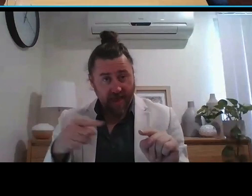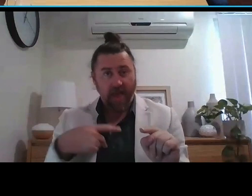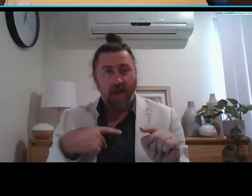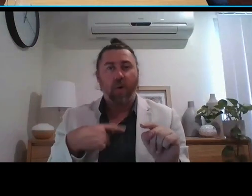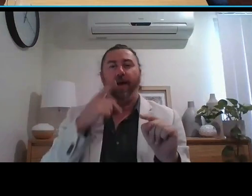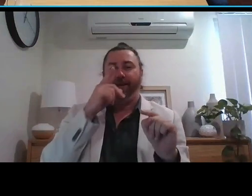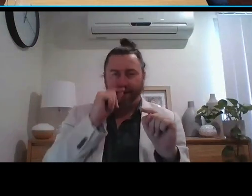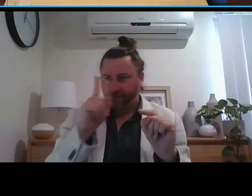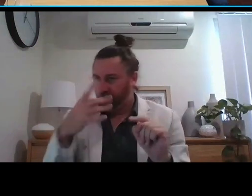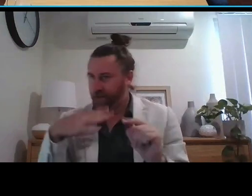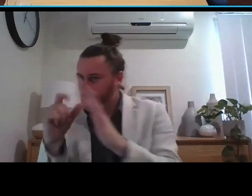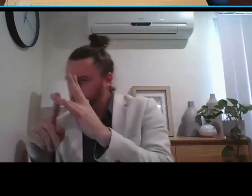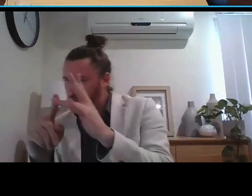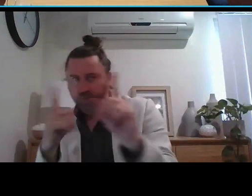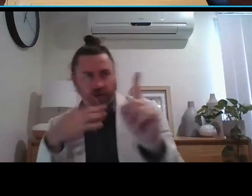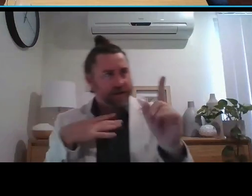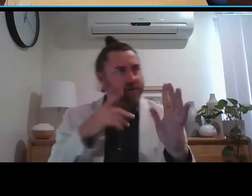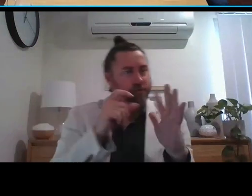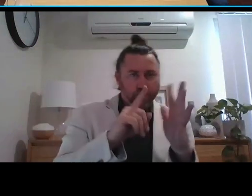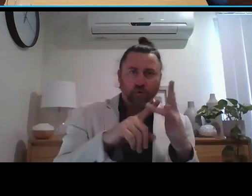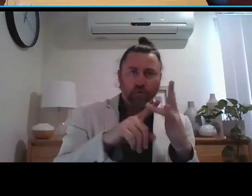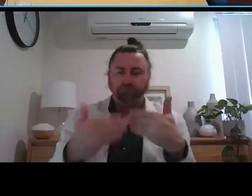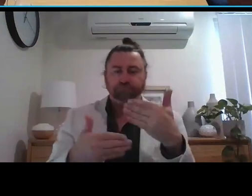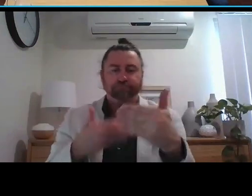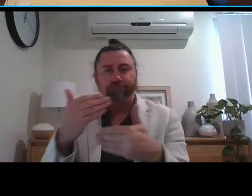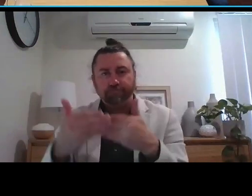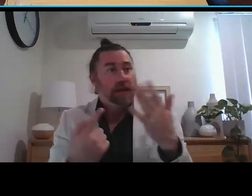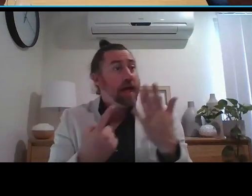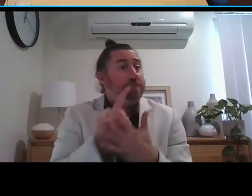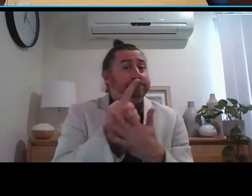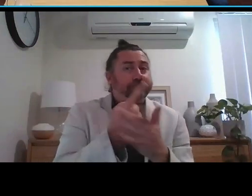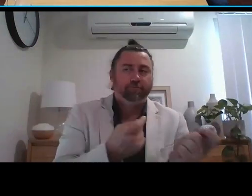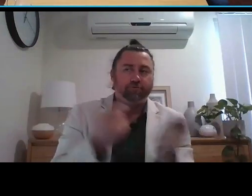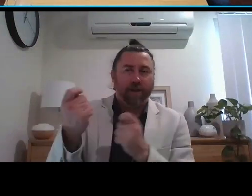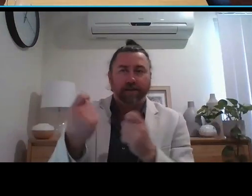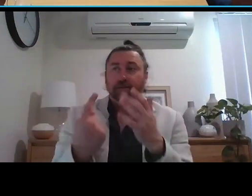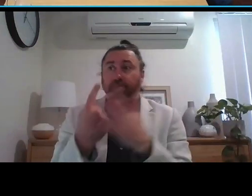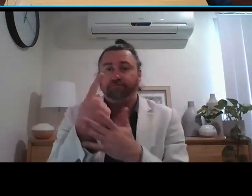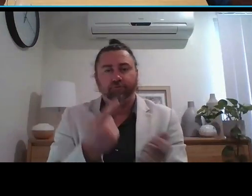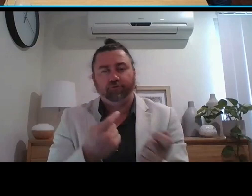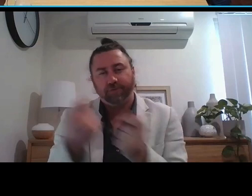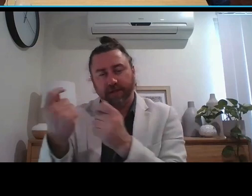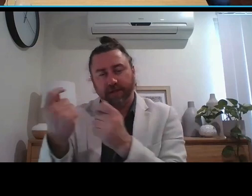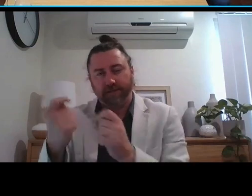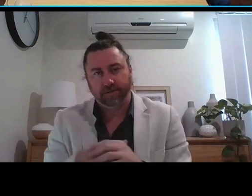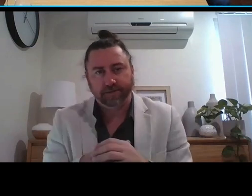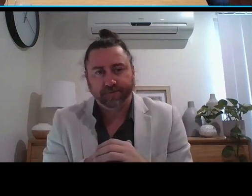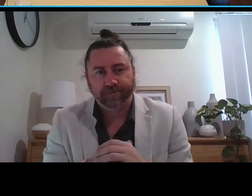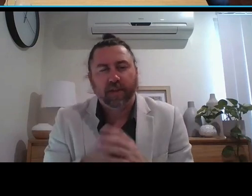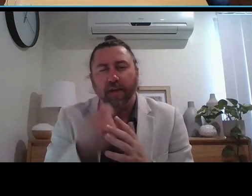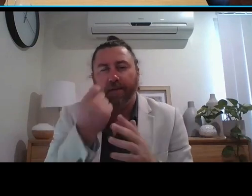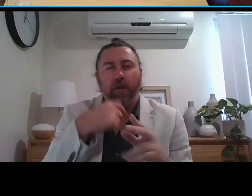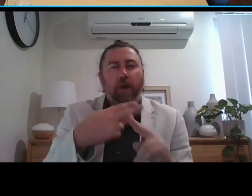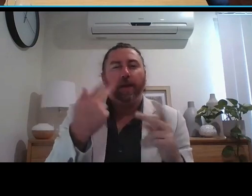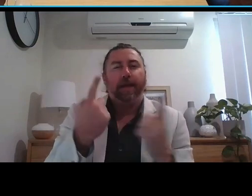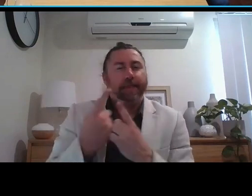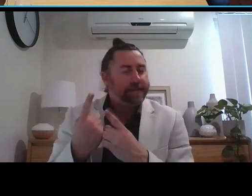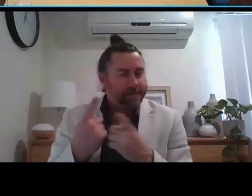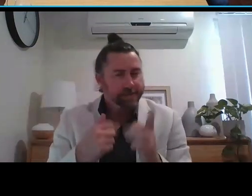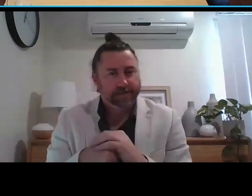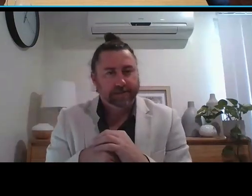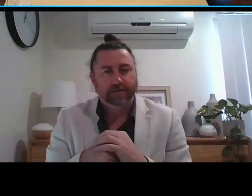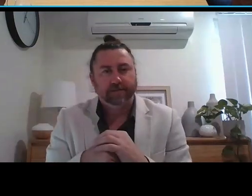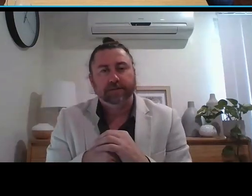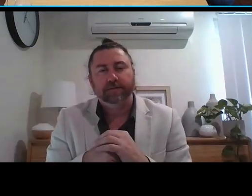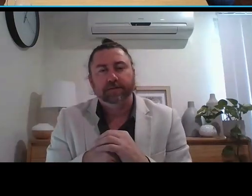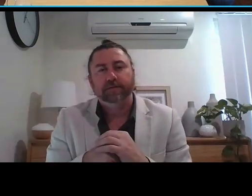through the various channels, which again, we'll discuss in a bit later. So some of the key features I did want to touch on before we go